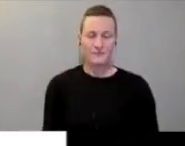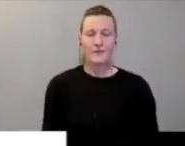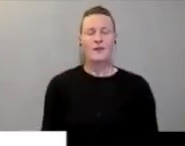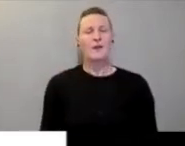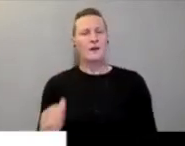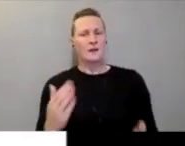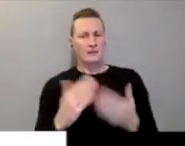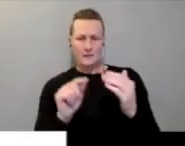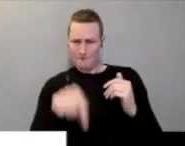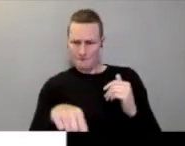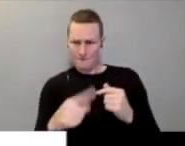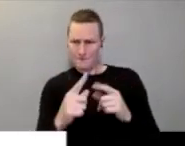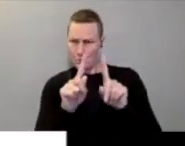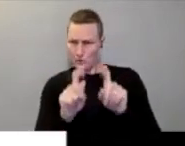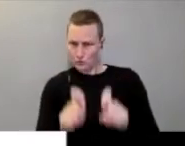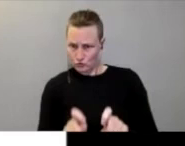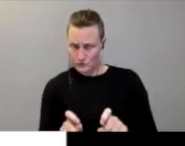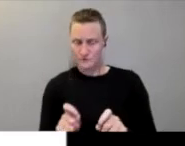whether multiple